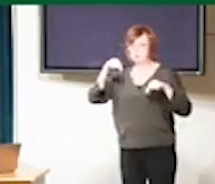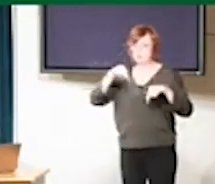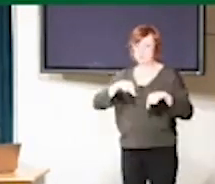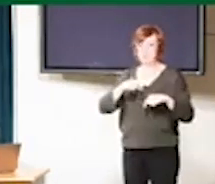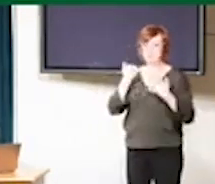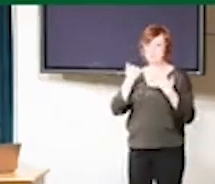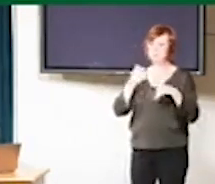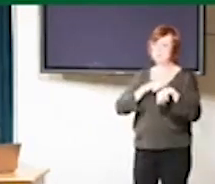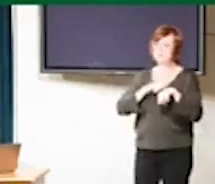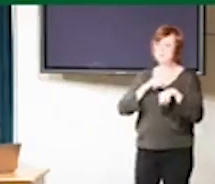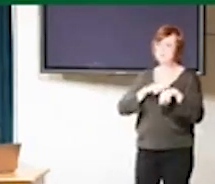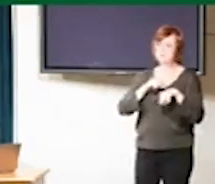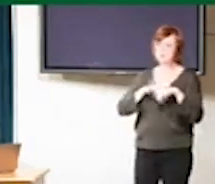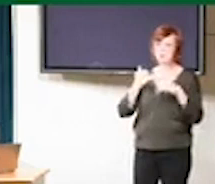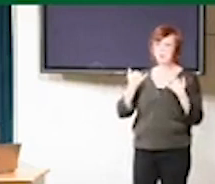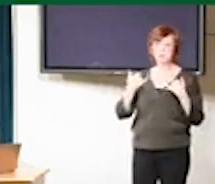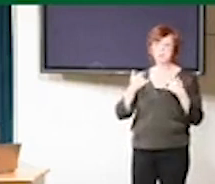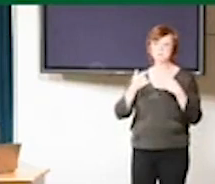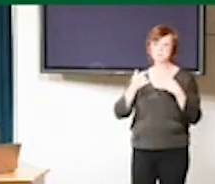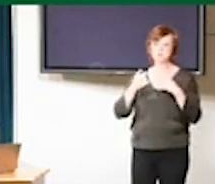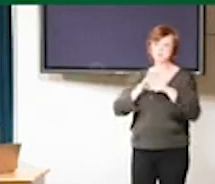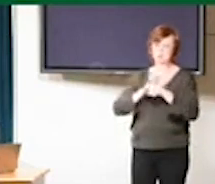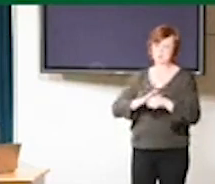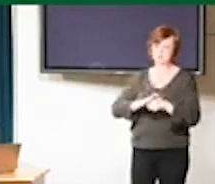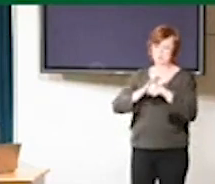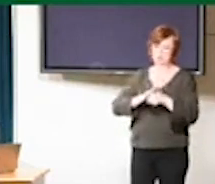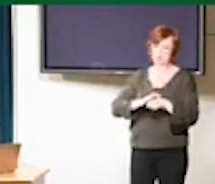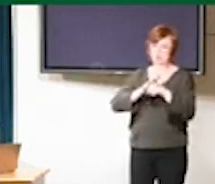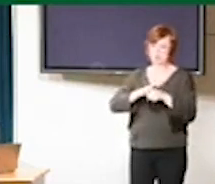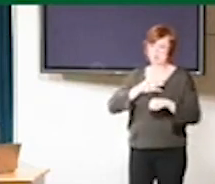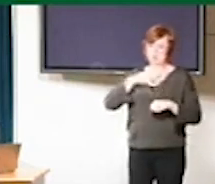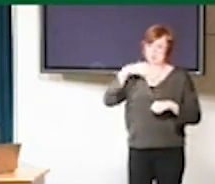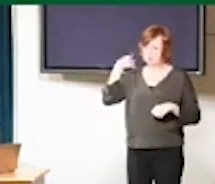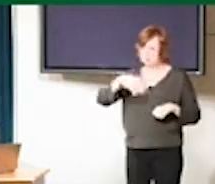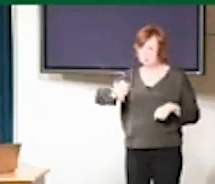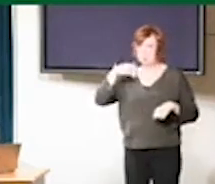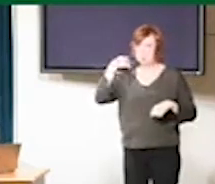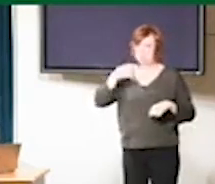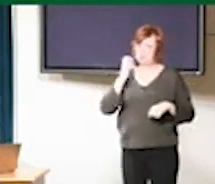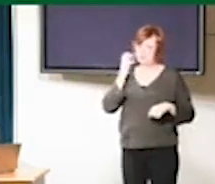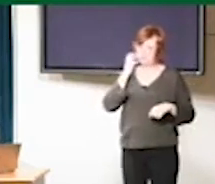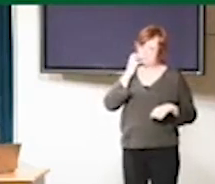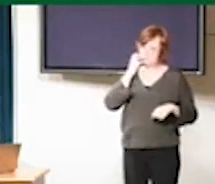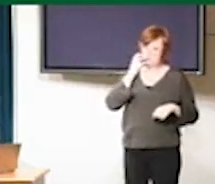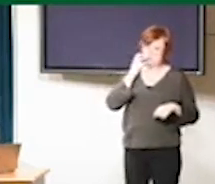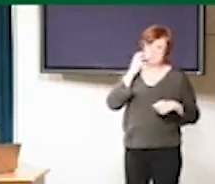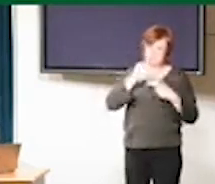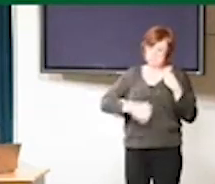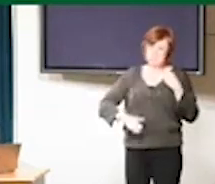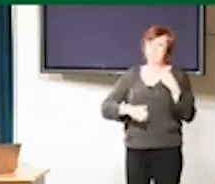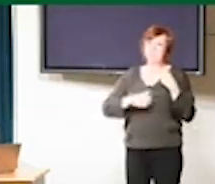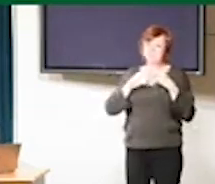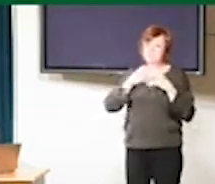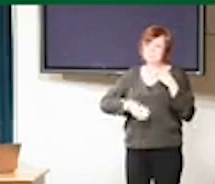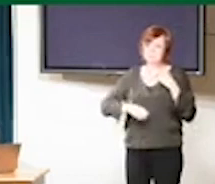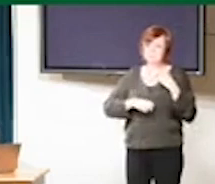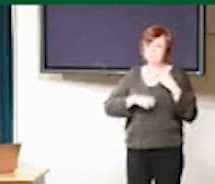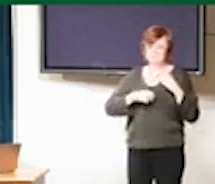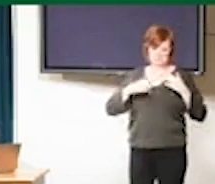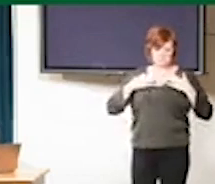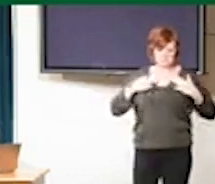that in addition to our physical health, we all need to make extra efforts to look after our mental health as